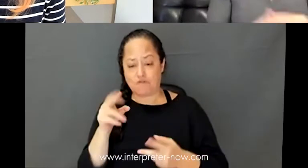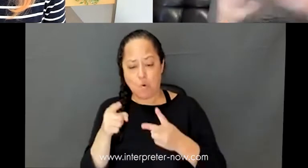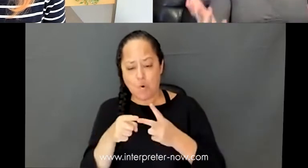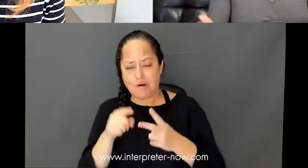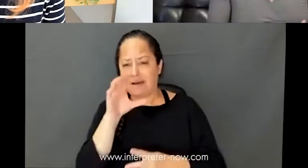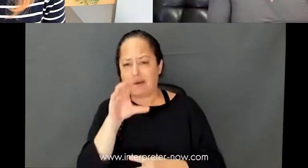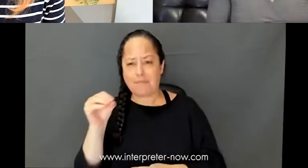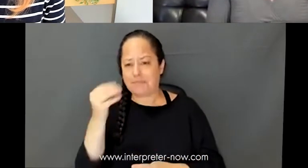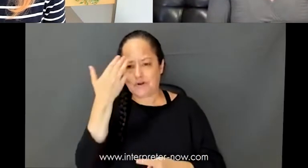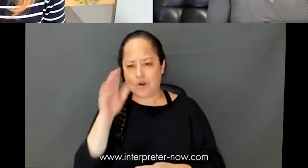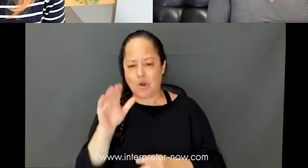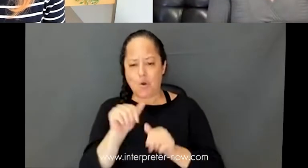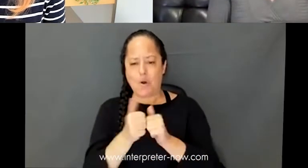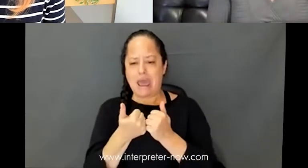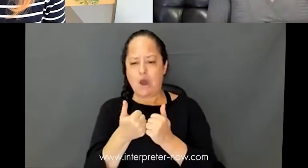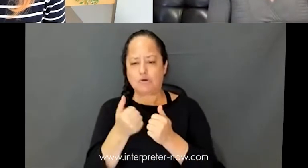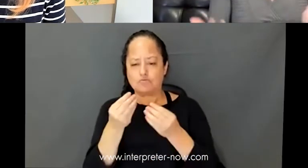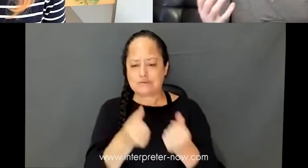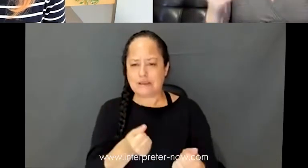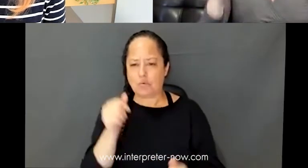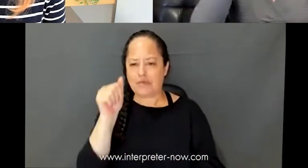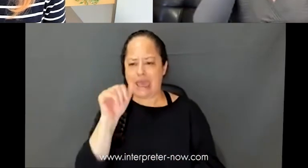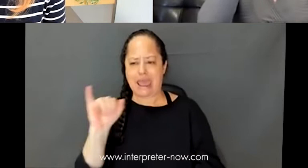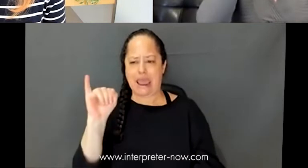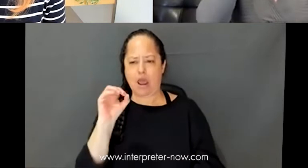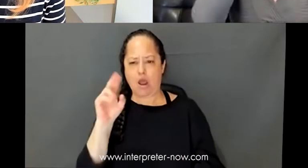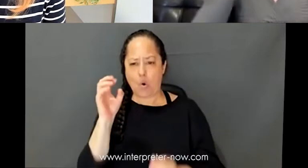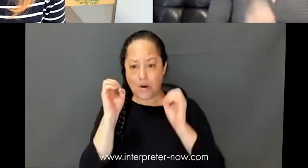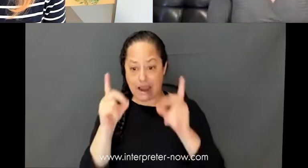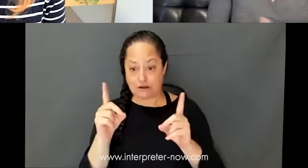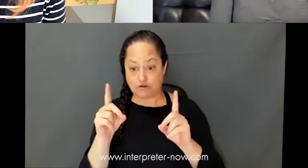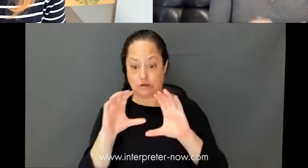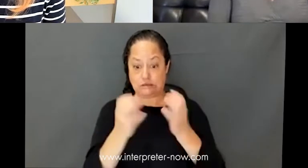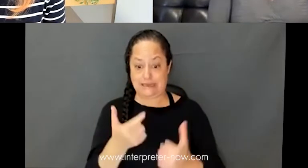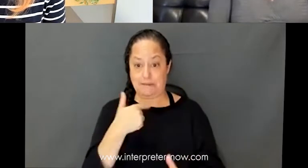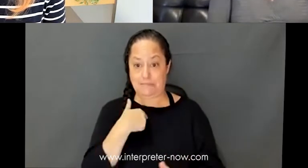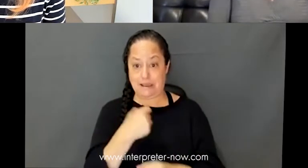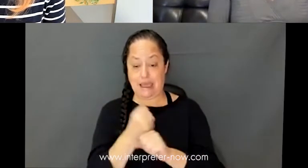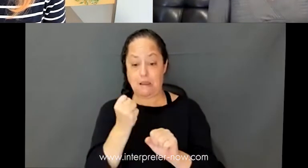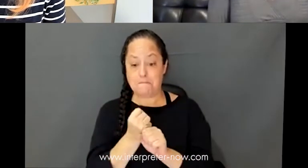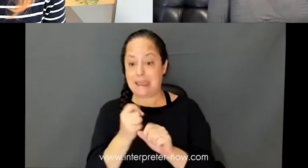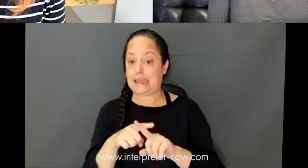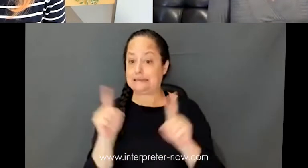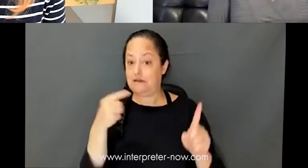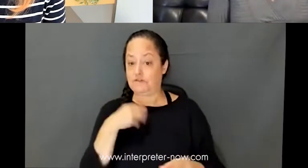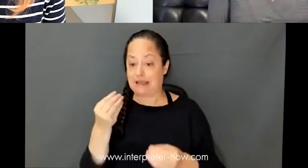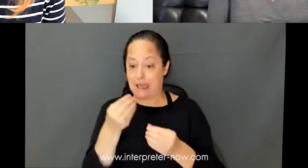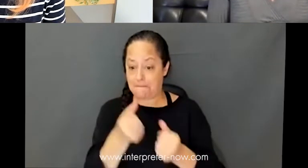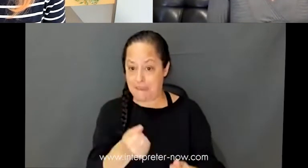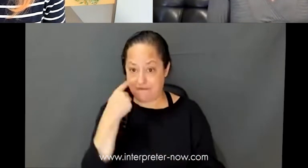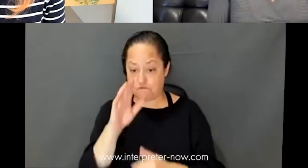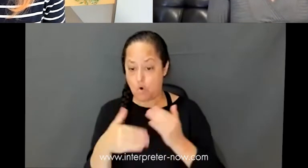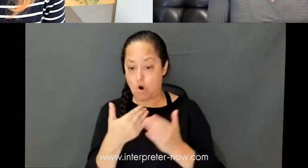or education. And if I think my team and I can make a meaningful difference, I pay for everything and we give away